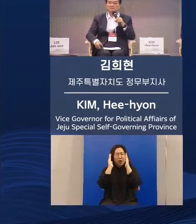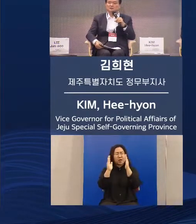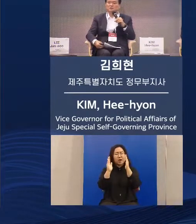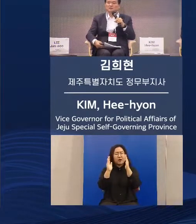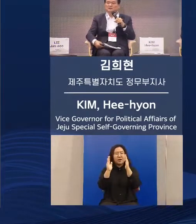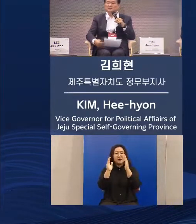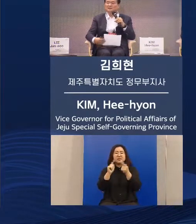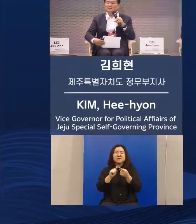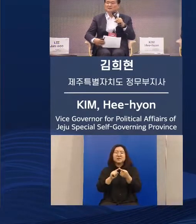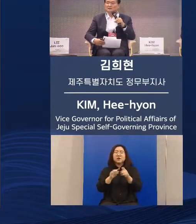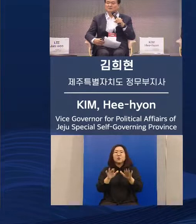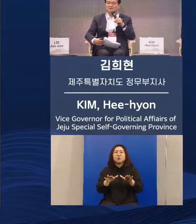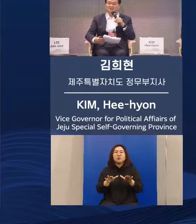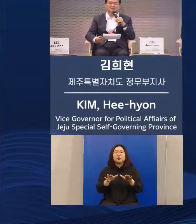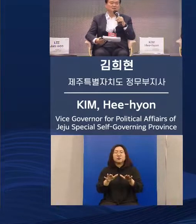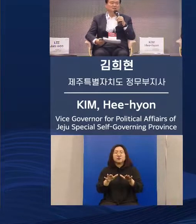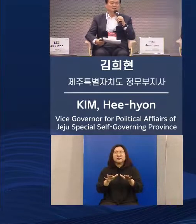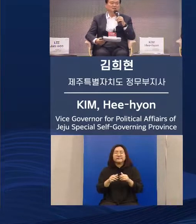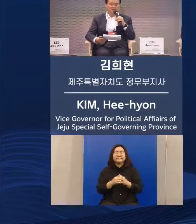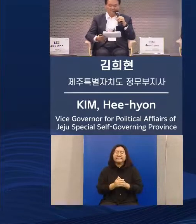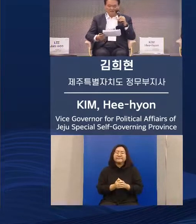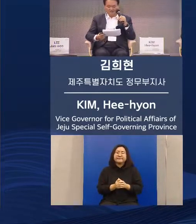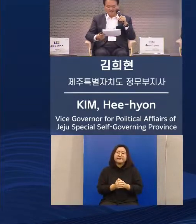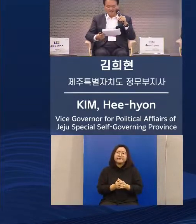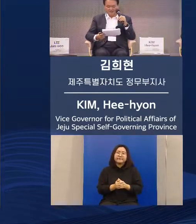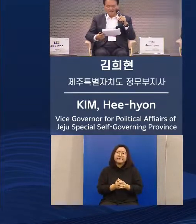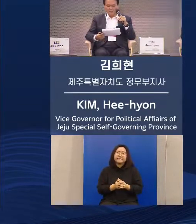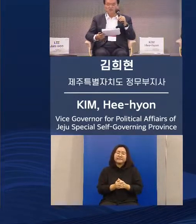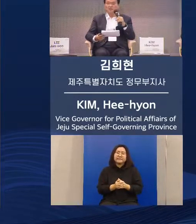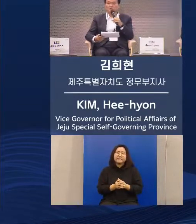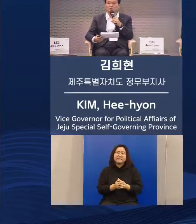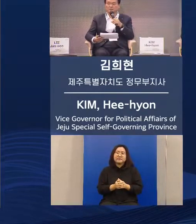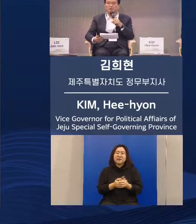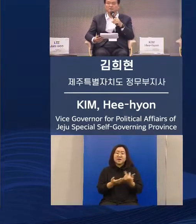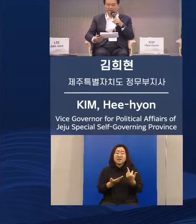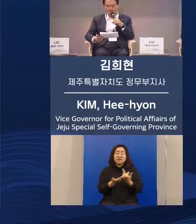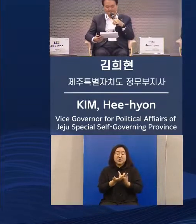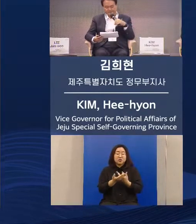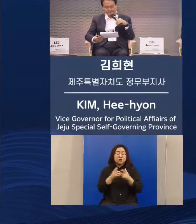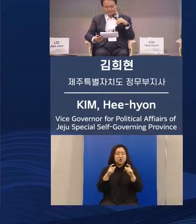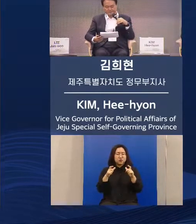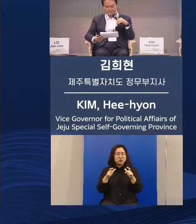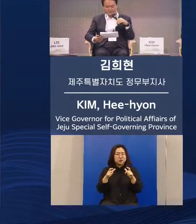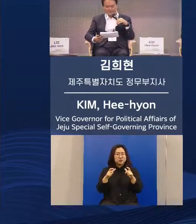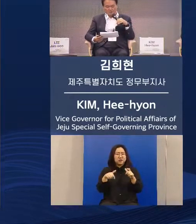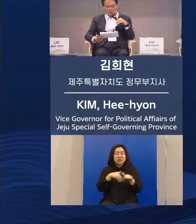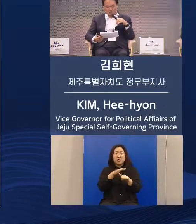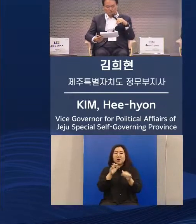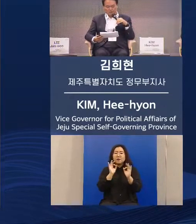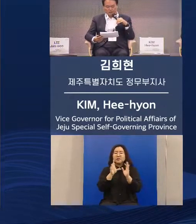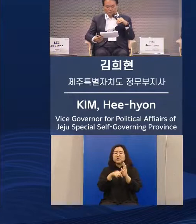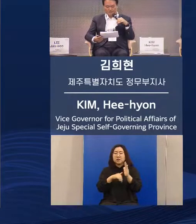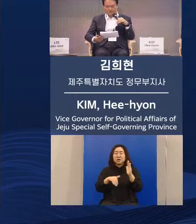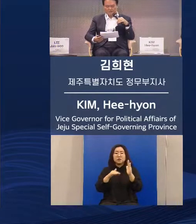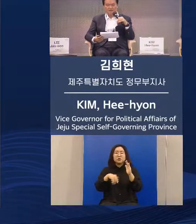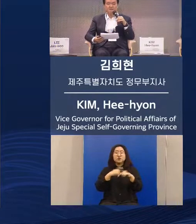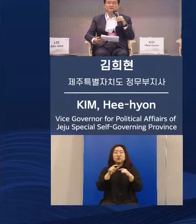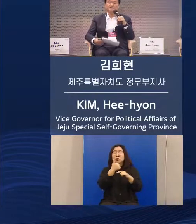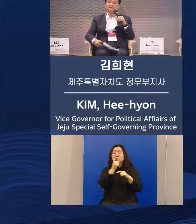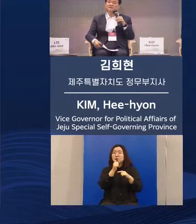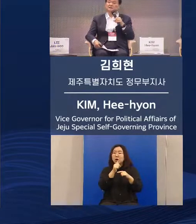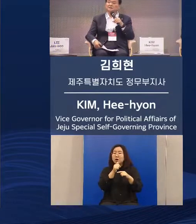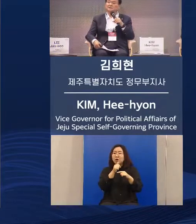Then what is our future like? Considering the situation